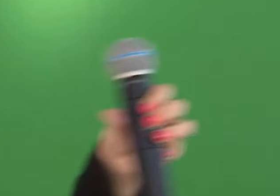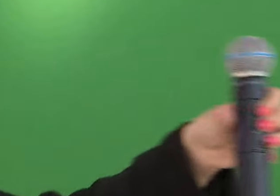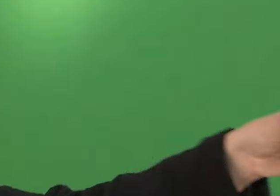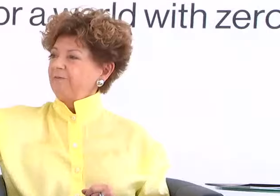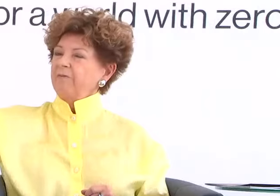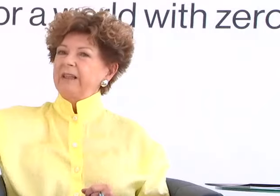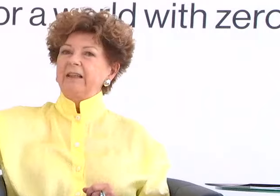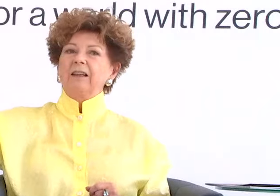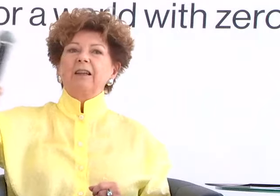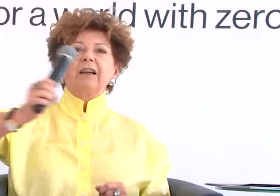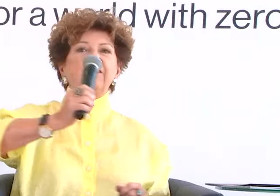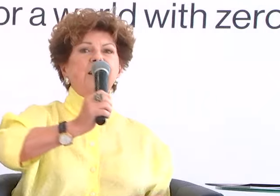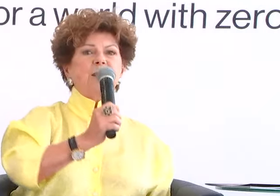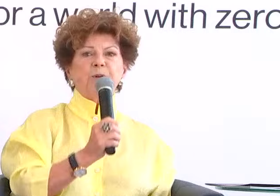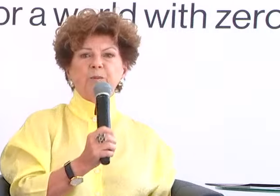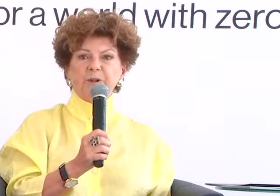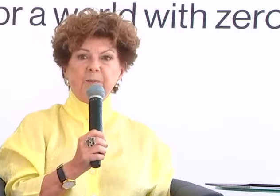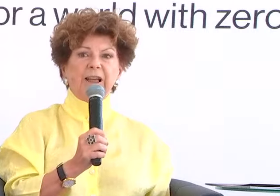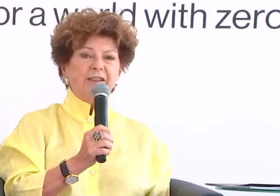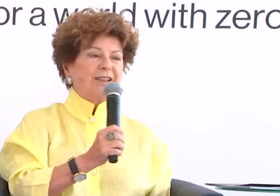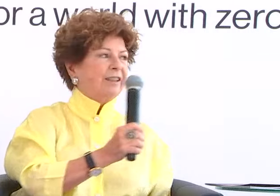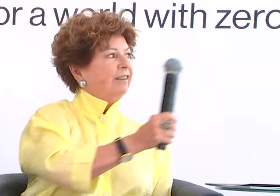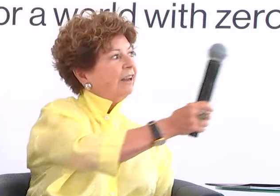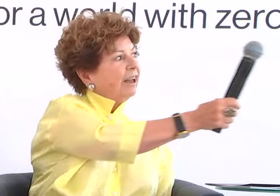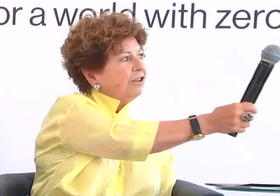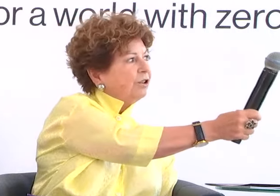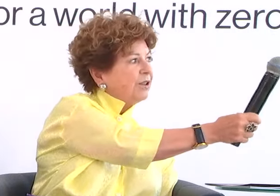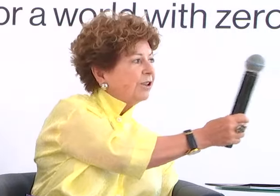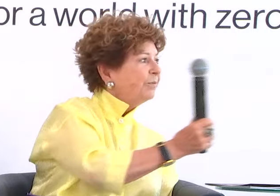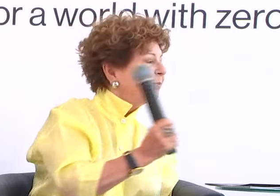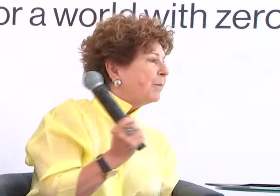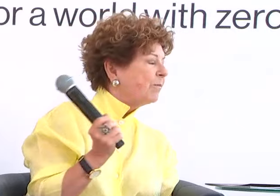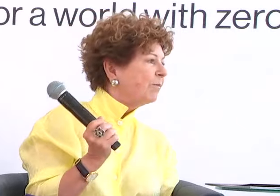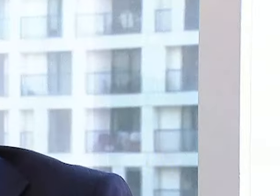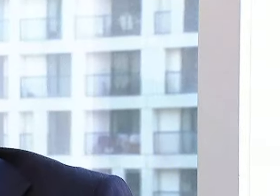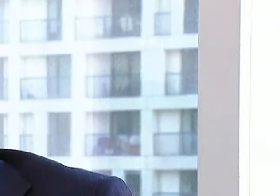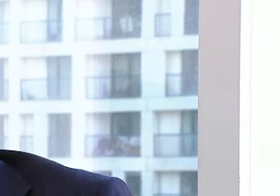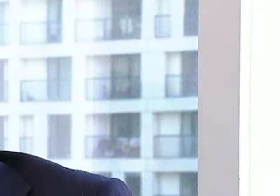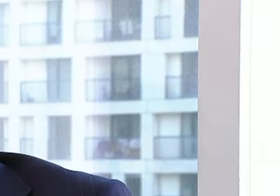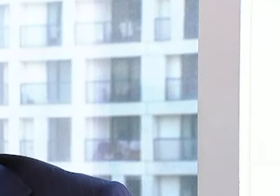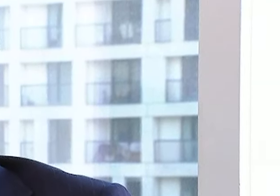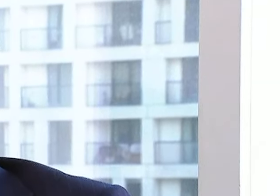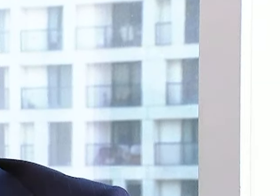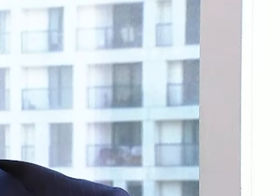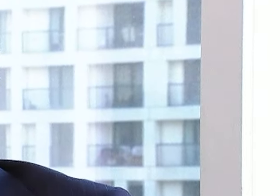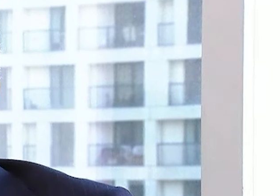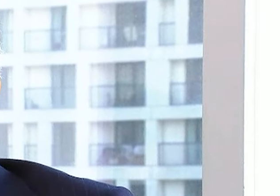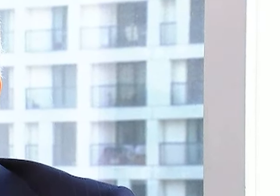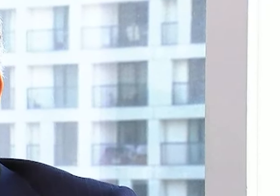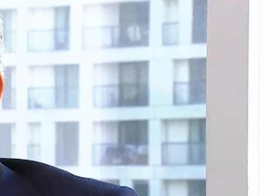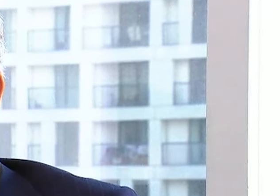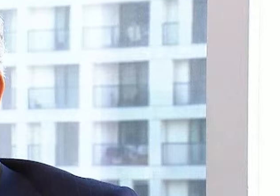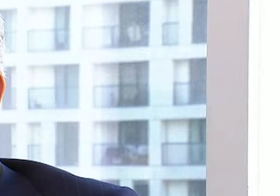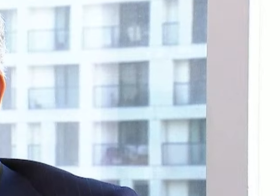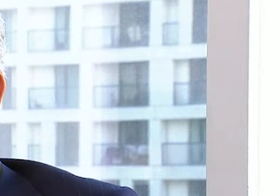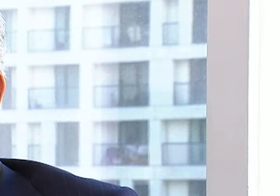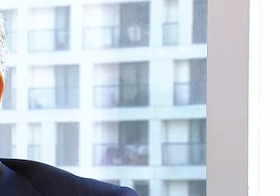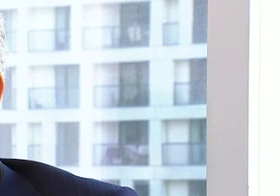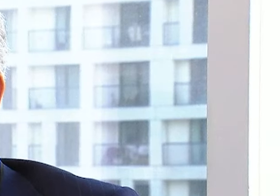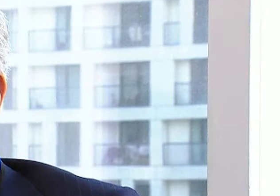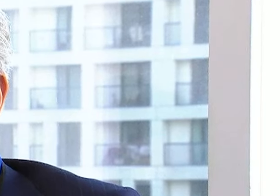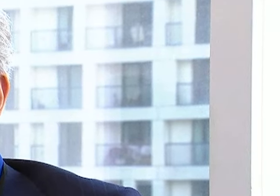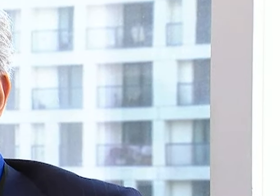out. That's Purple Space. Hi, I'm Nasser Siabi. I'm the chief executive